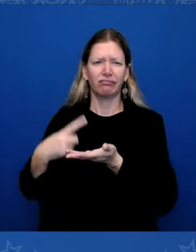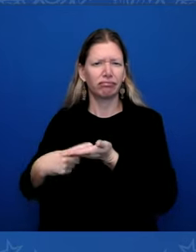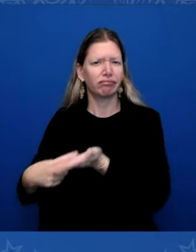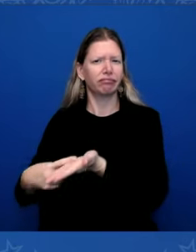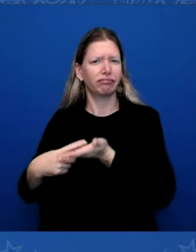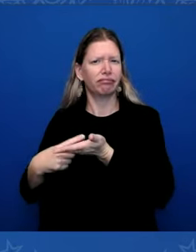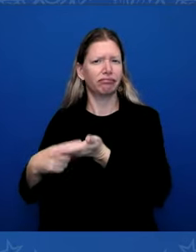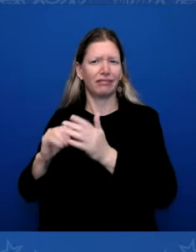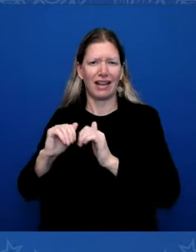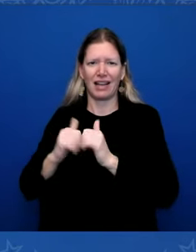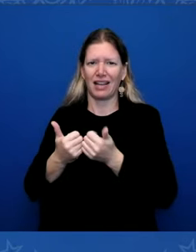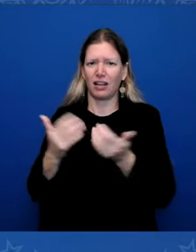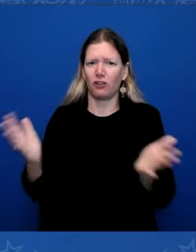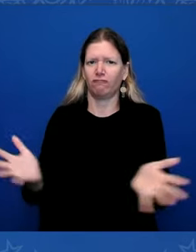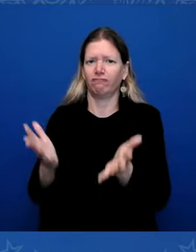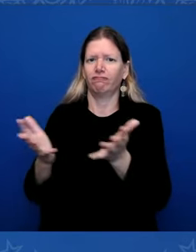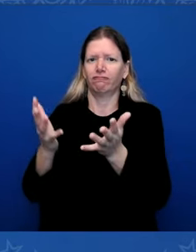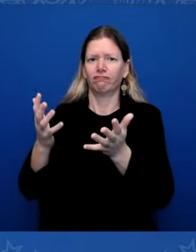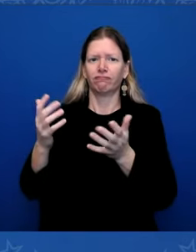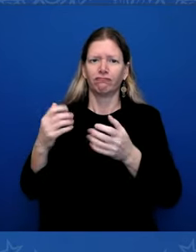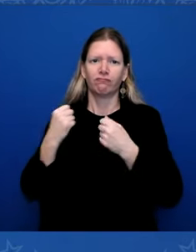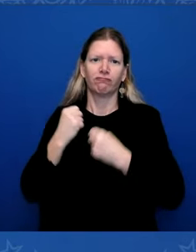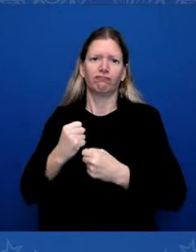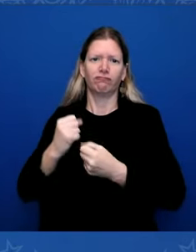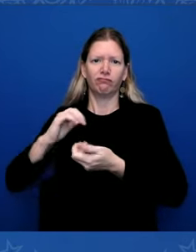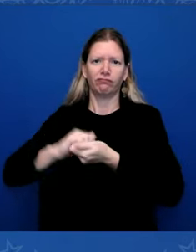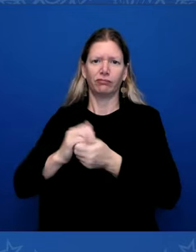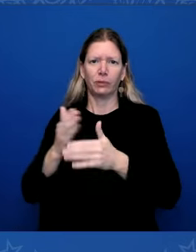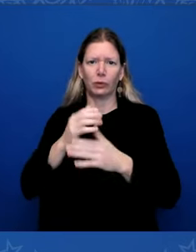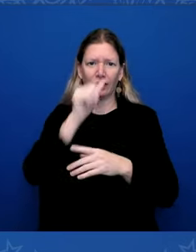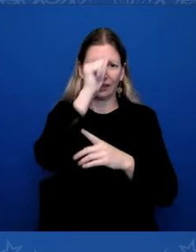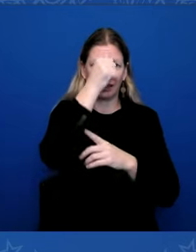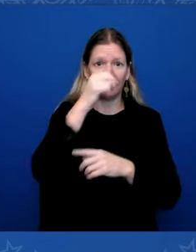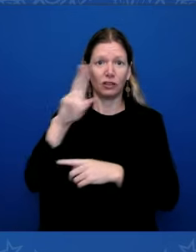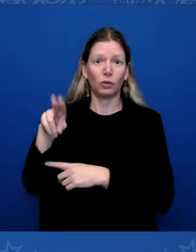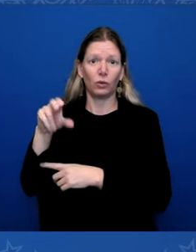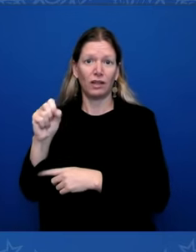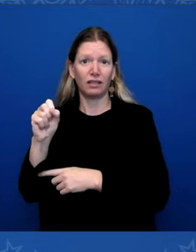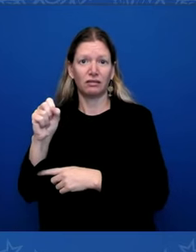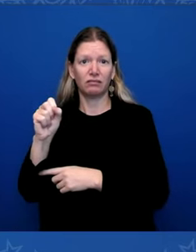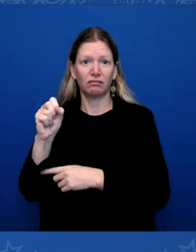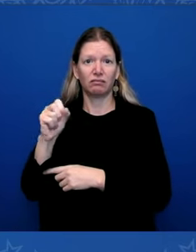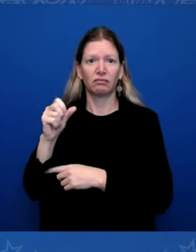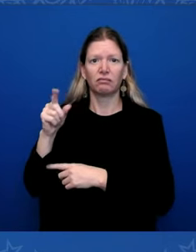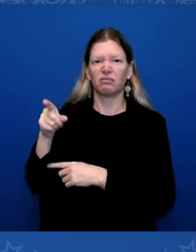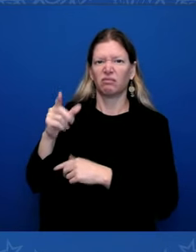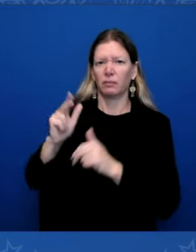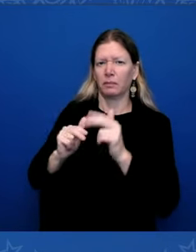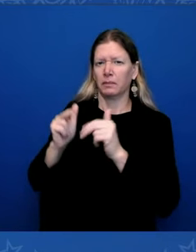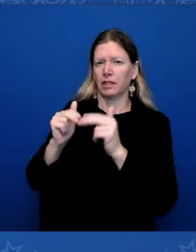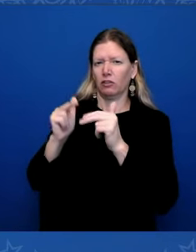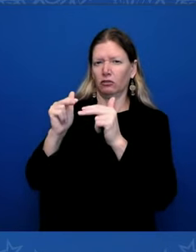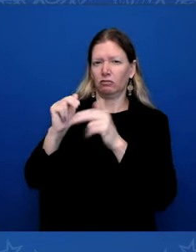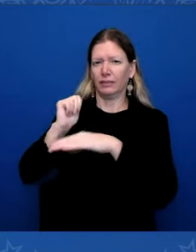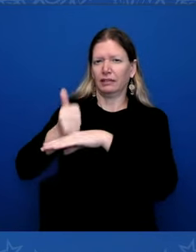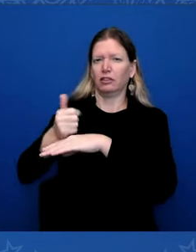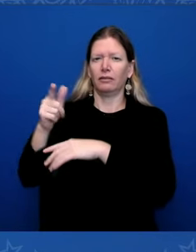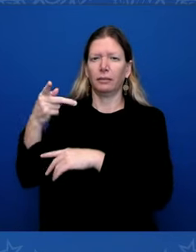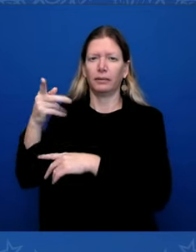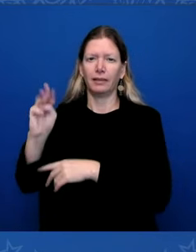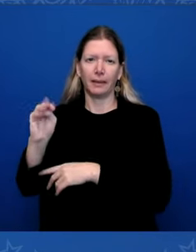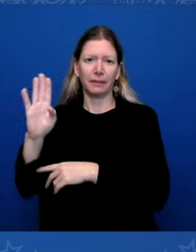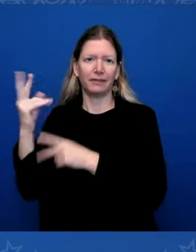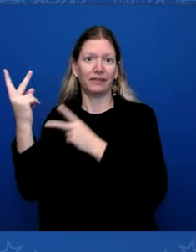June. And as I always do, I raise the importance of respecting human rights and the vital role the